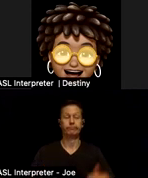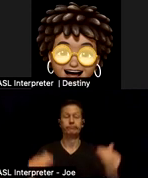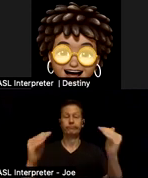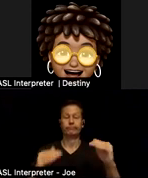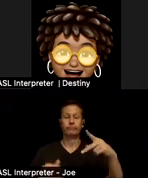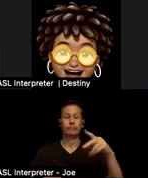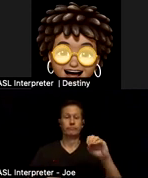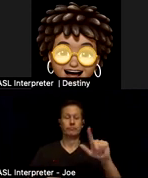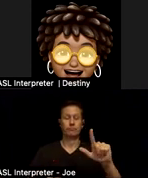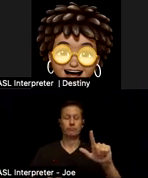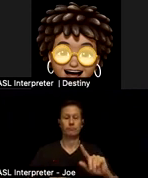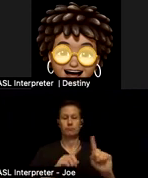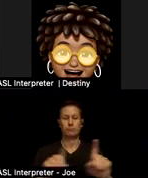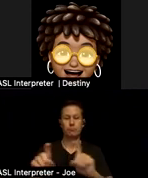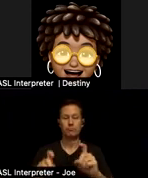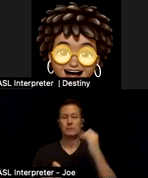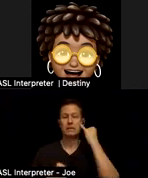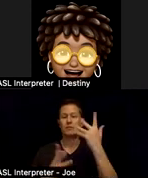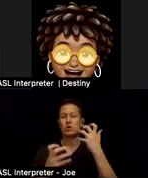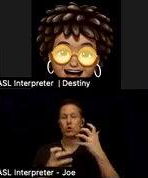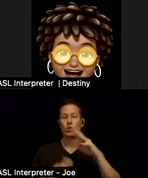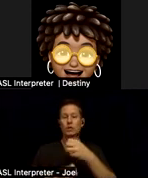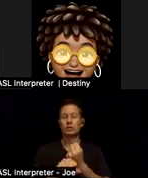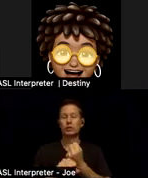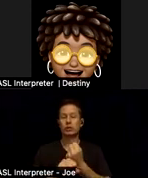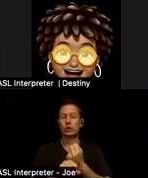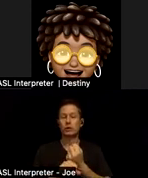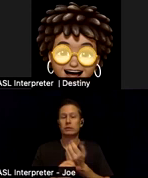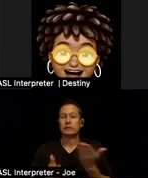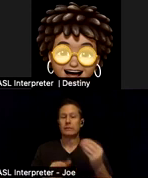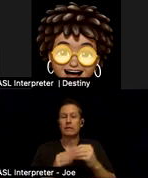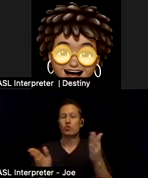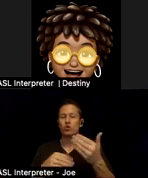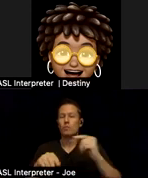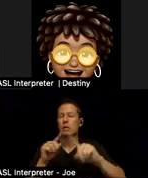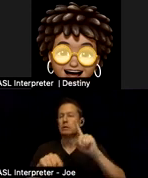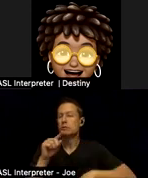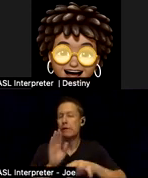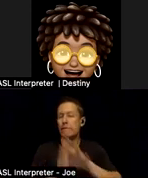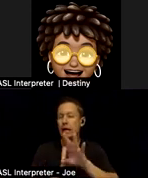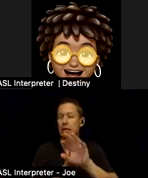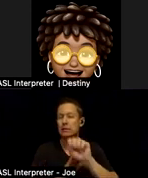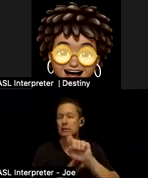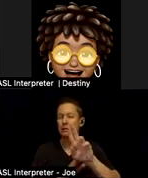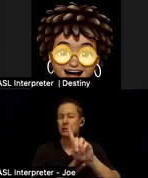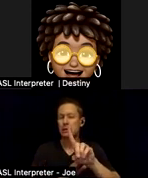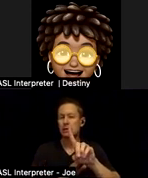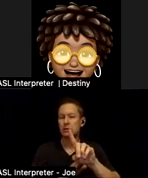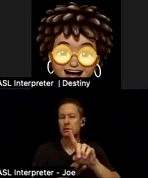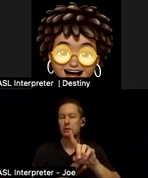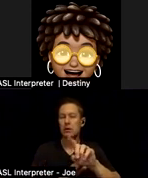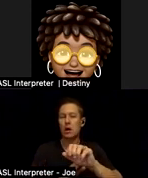If you want to secure an item in a room with studded walls, but you can't find the wall stud, which of the following is your next